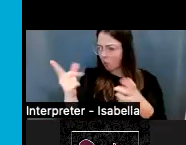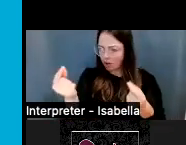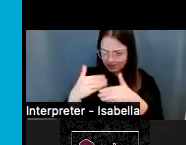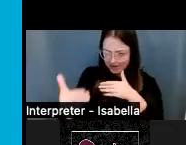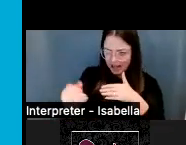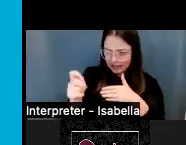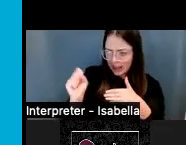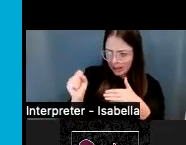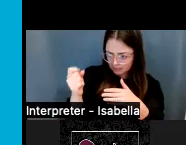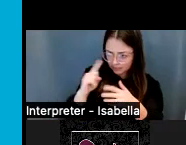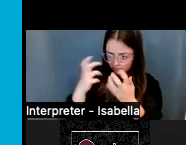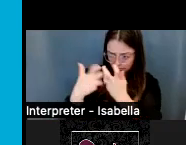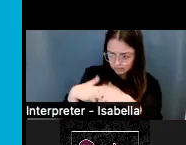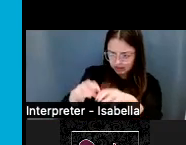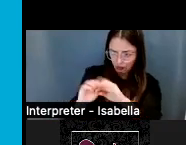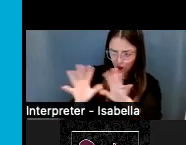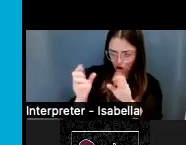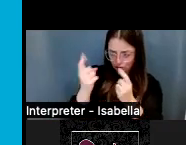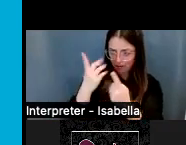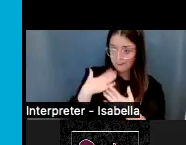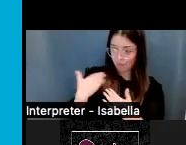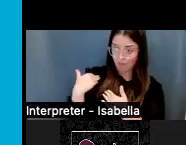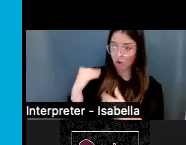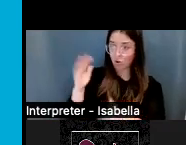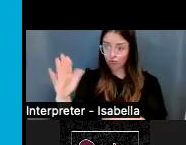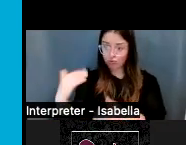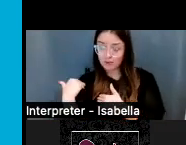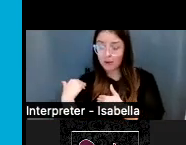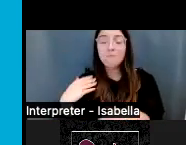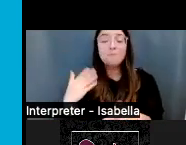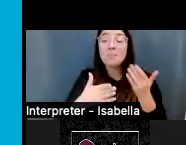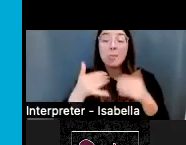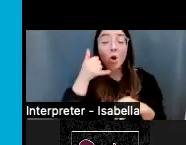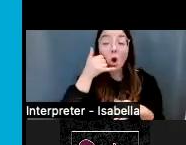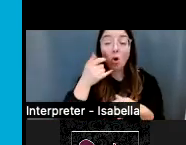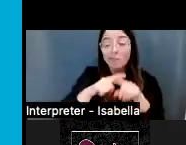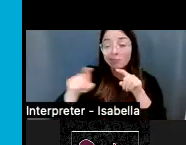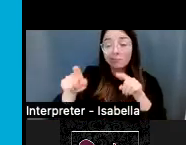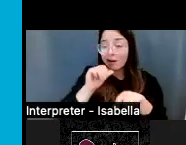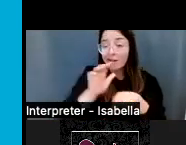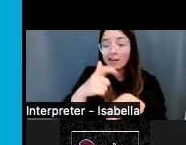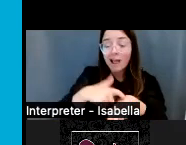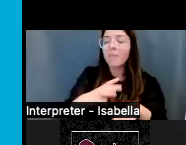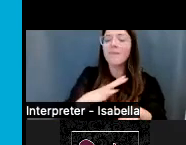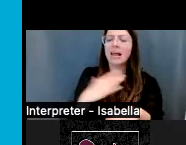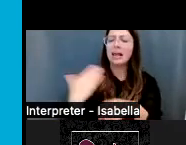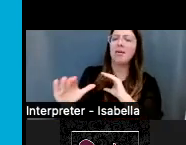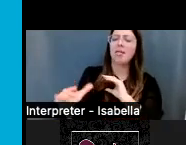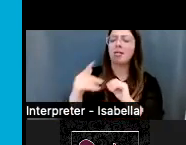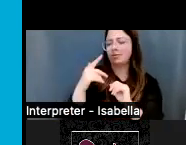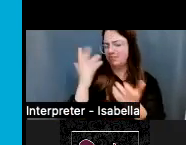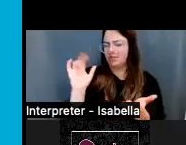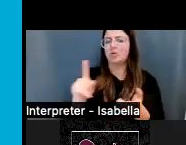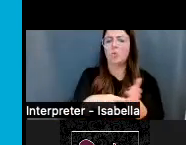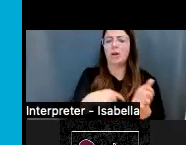next steps here? And you can also, if you don't have time to do that on a phone call, you can email afterwards. You can email your counselor and say, hey, here's my understanding of what the next